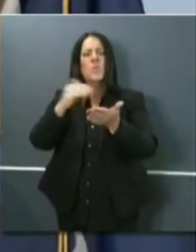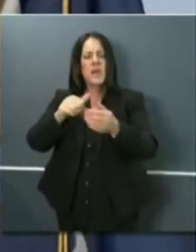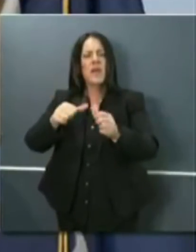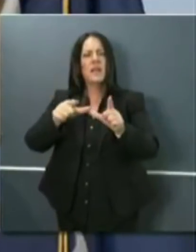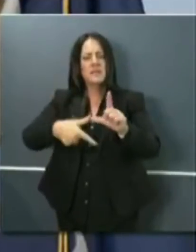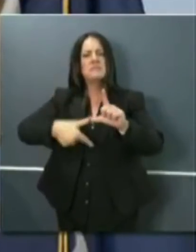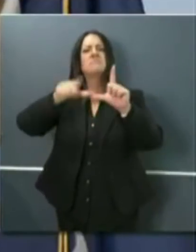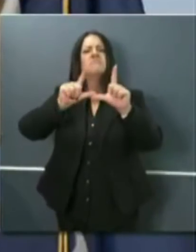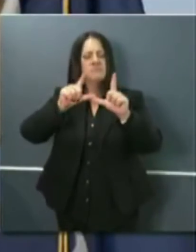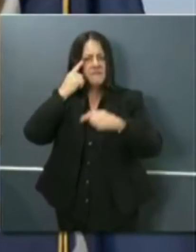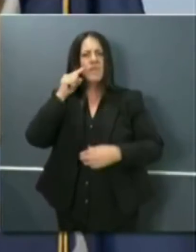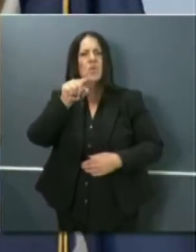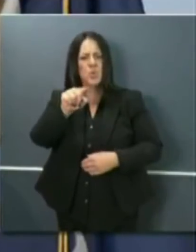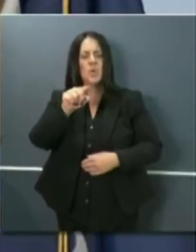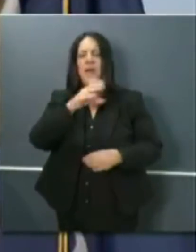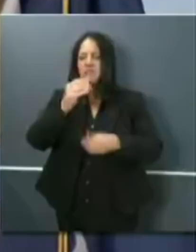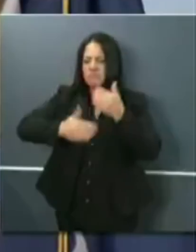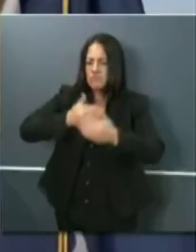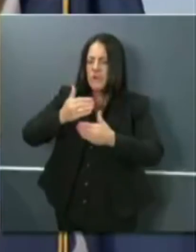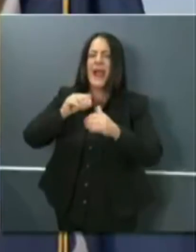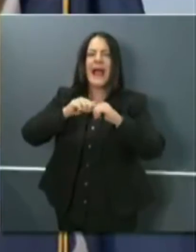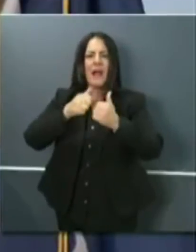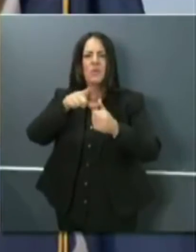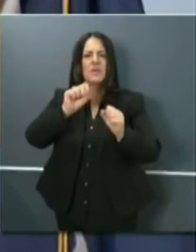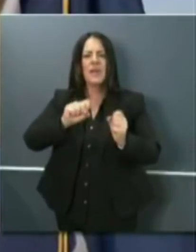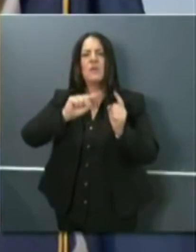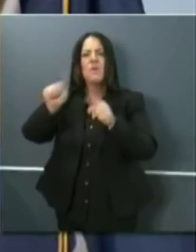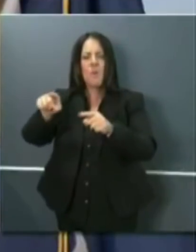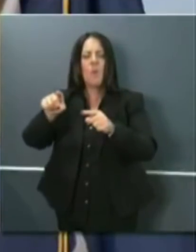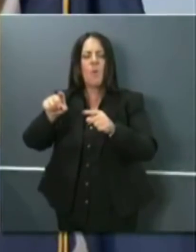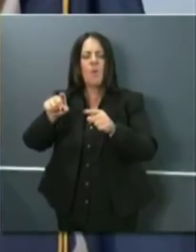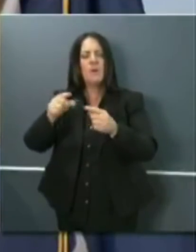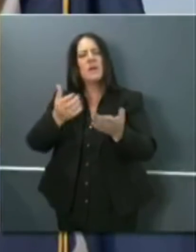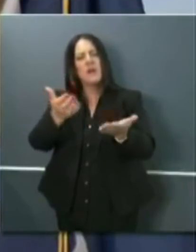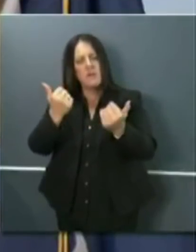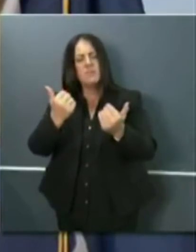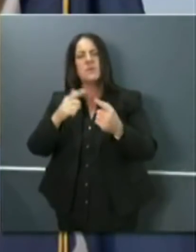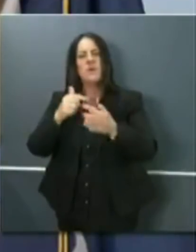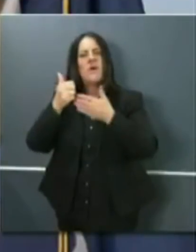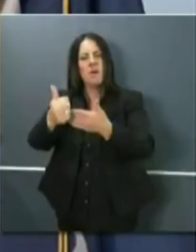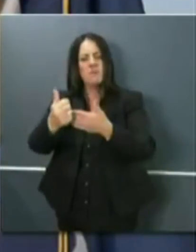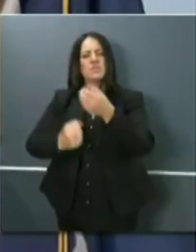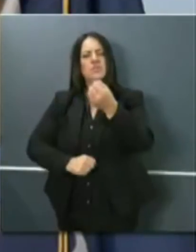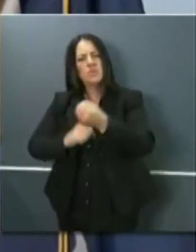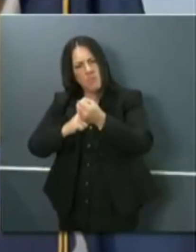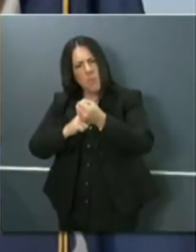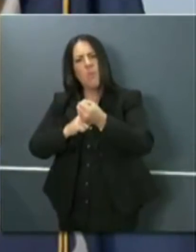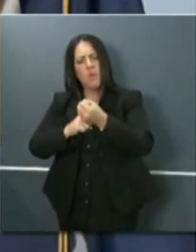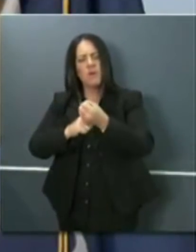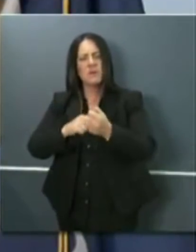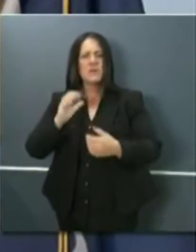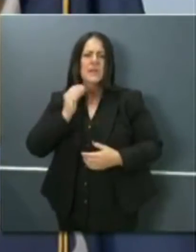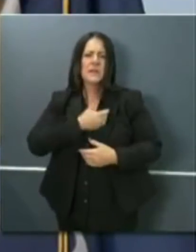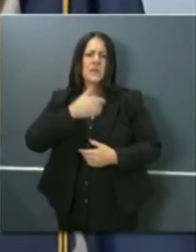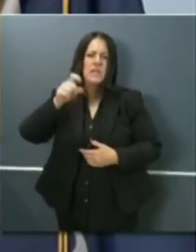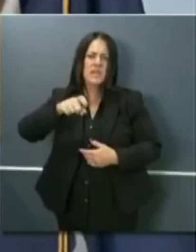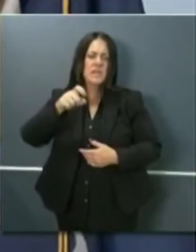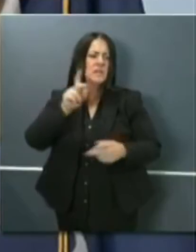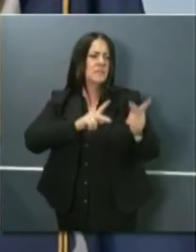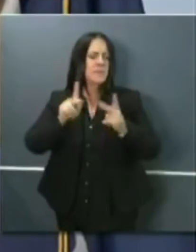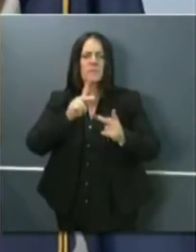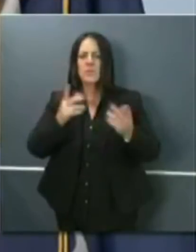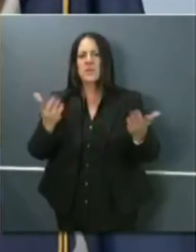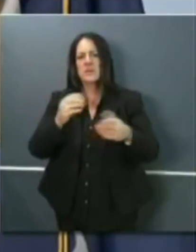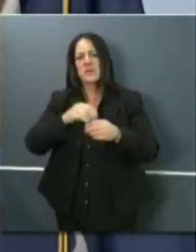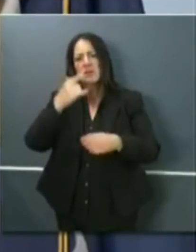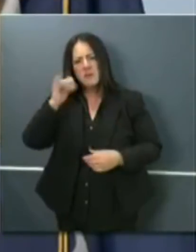protocols and processes to get you up and running and get you out the door so that you can support the needs of people of the state of